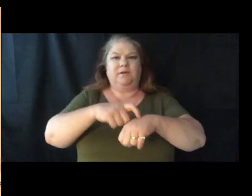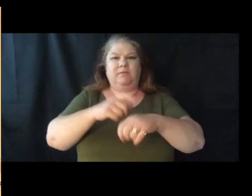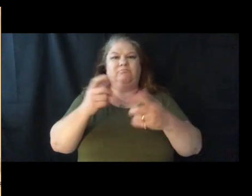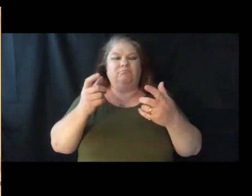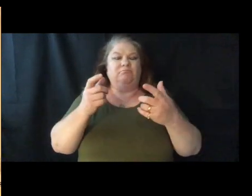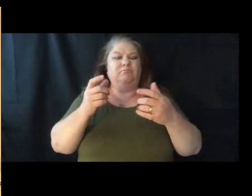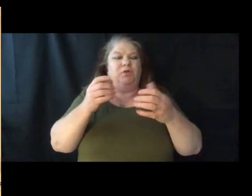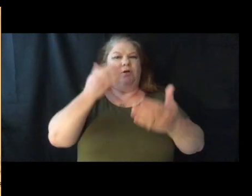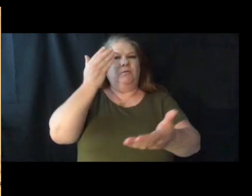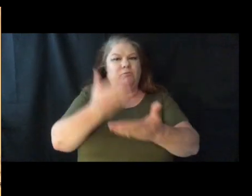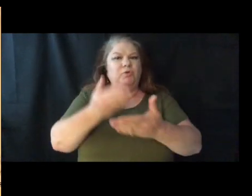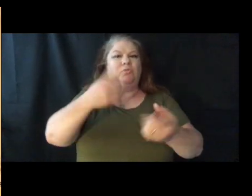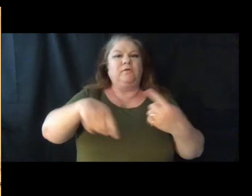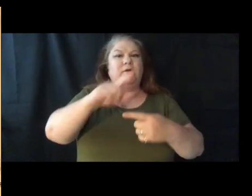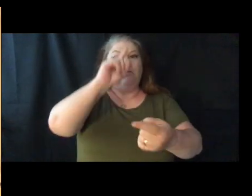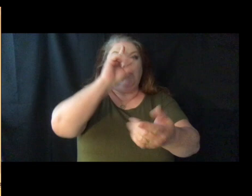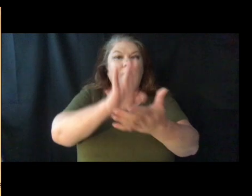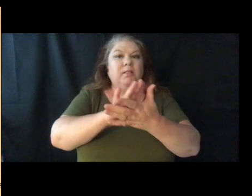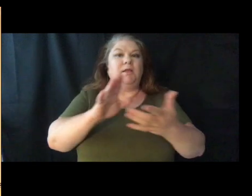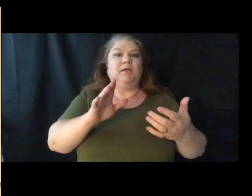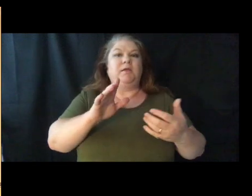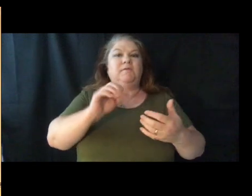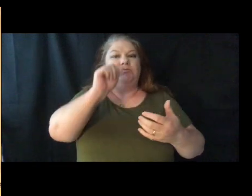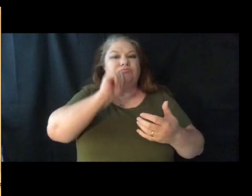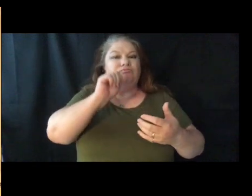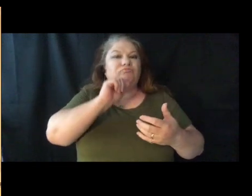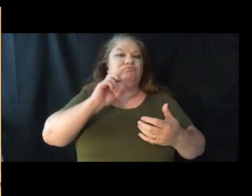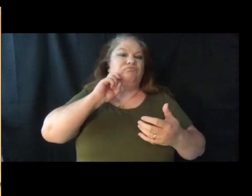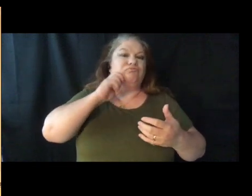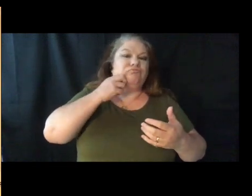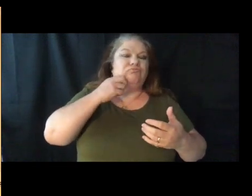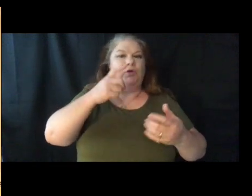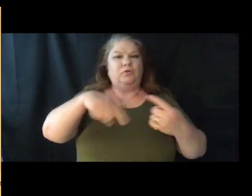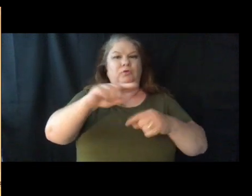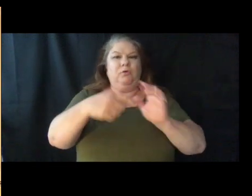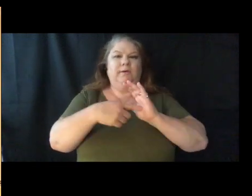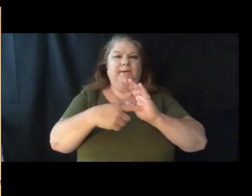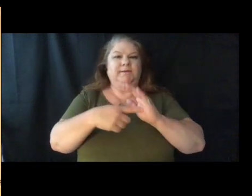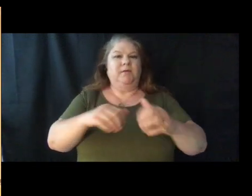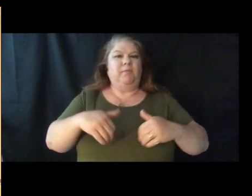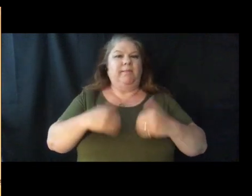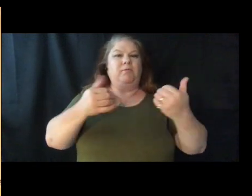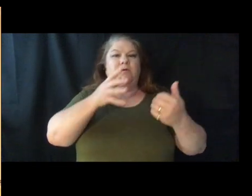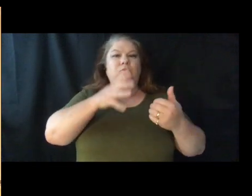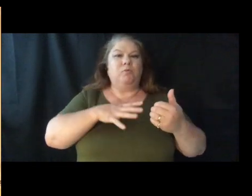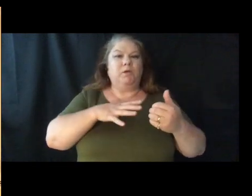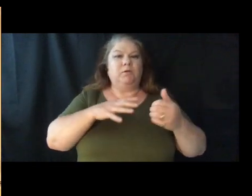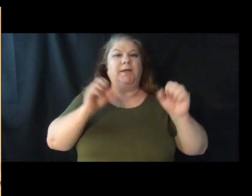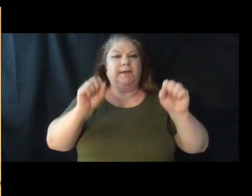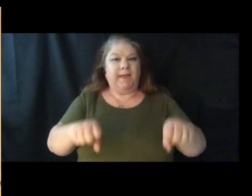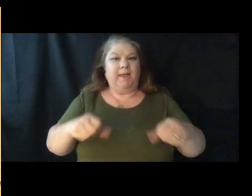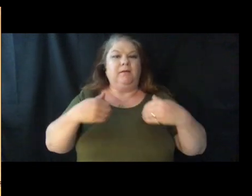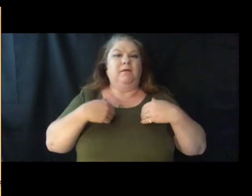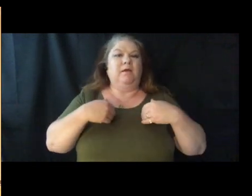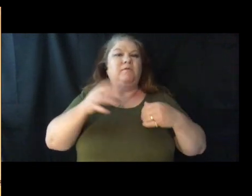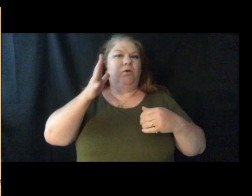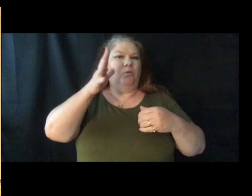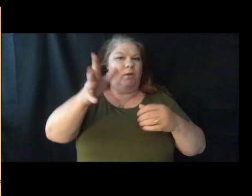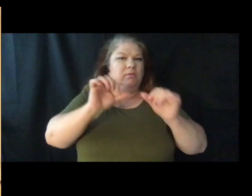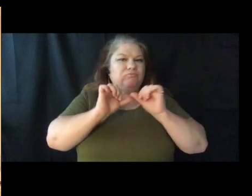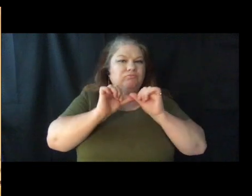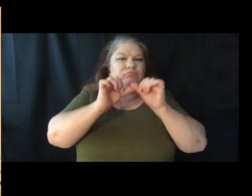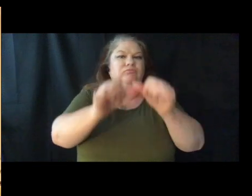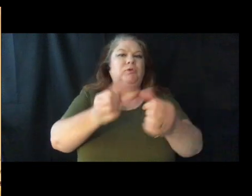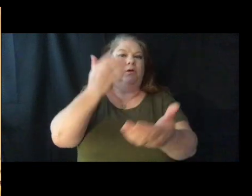graduating student in recent times, that you believe, have lived up to, and are an example of a young woman who could have and will continue